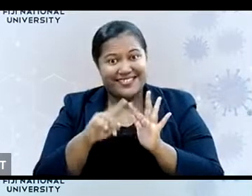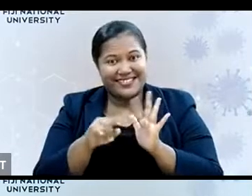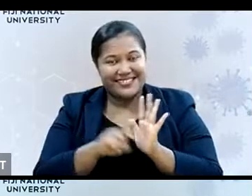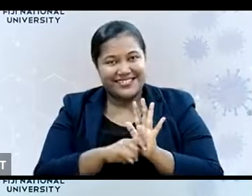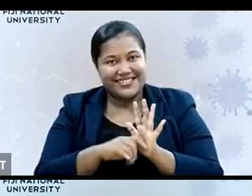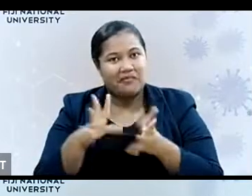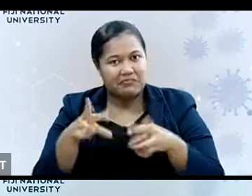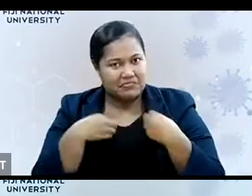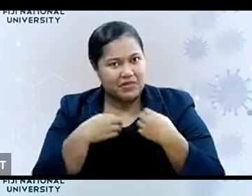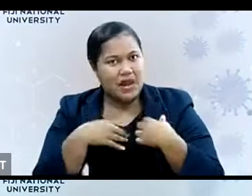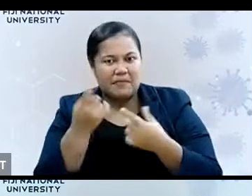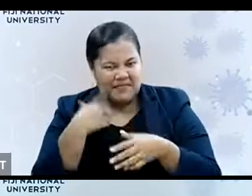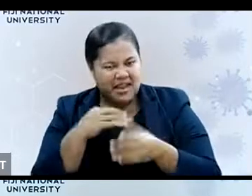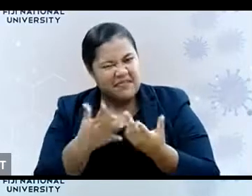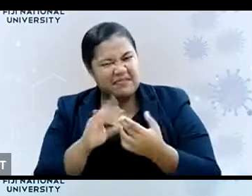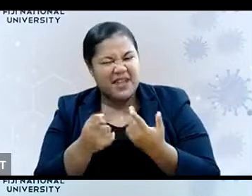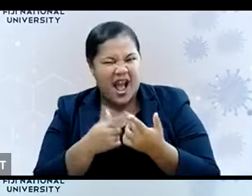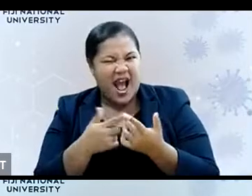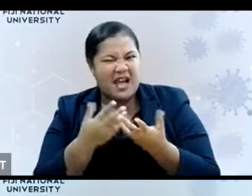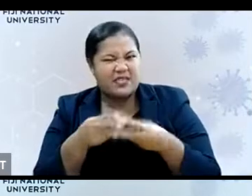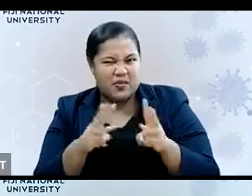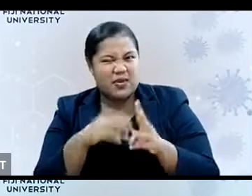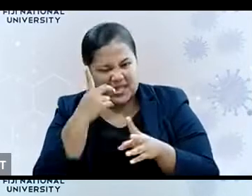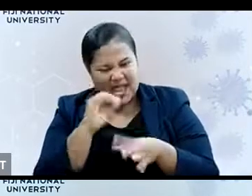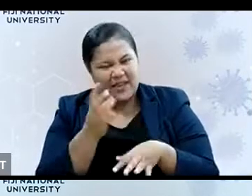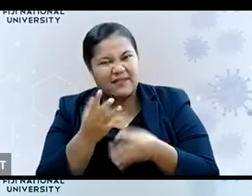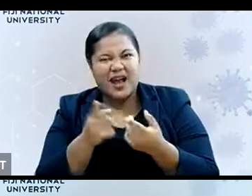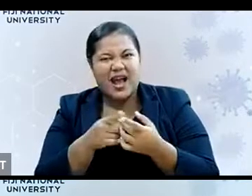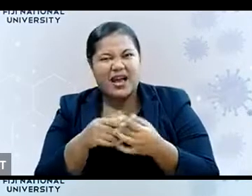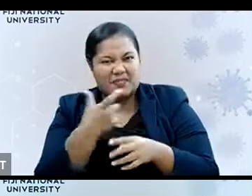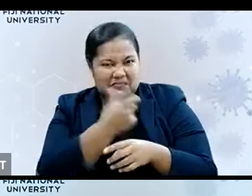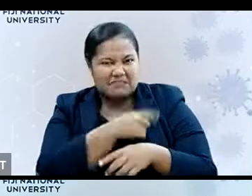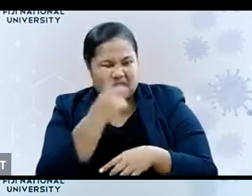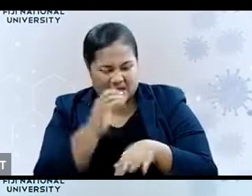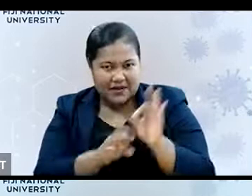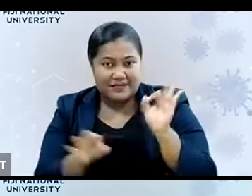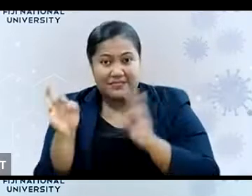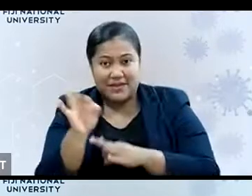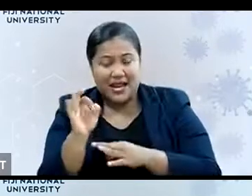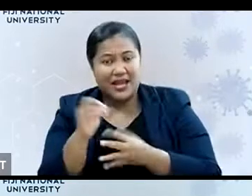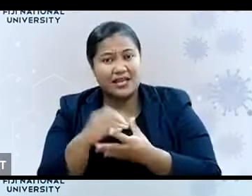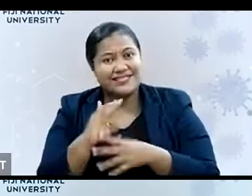an alternative available like the AstraZeneca vaccine, so that if you had someone who had